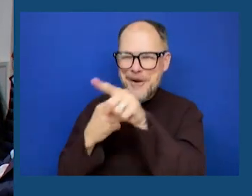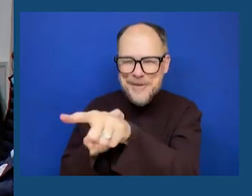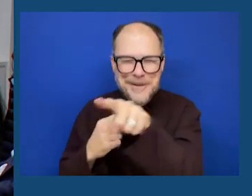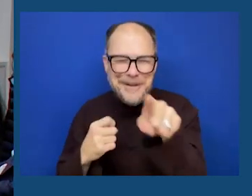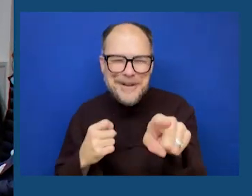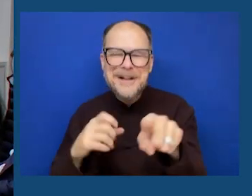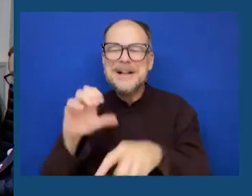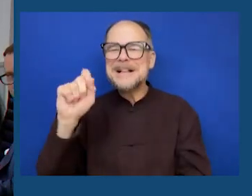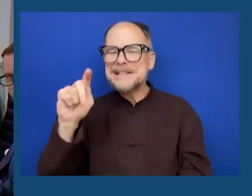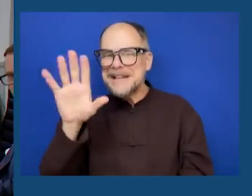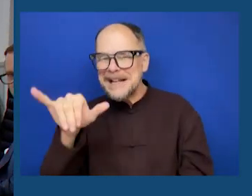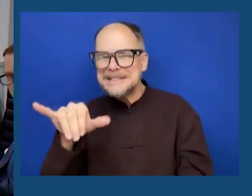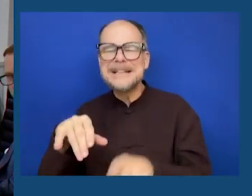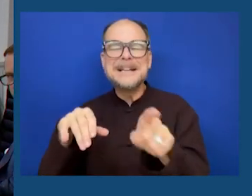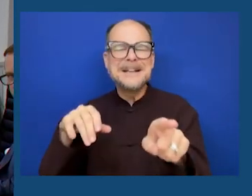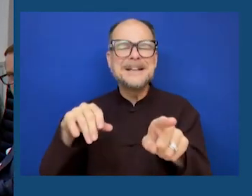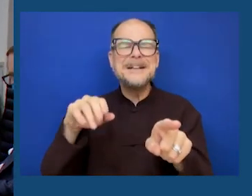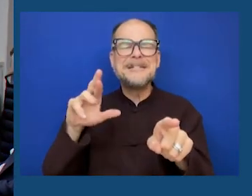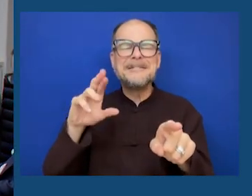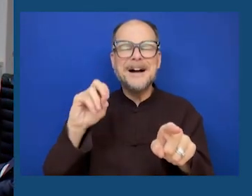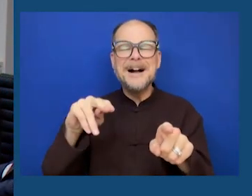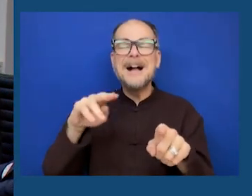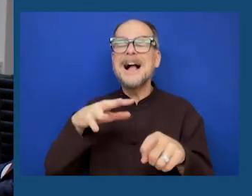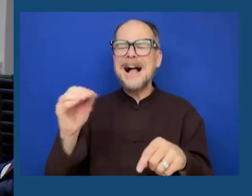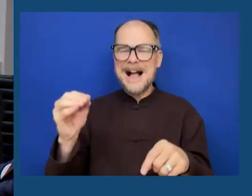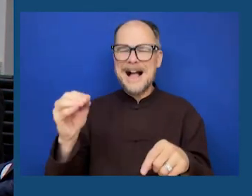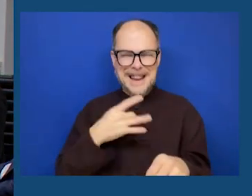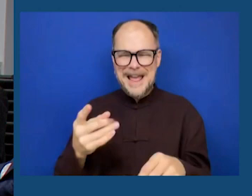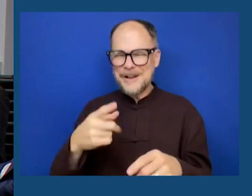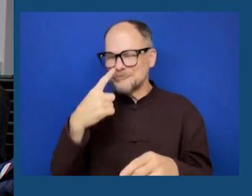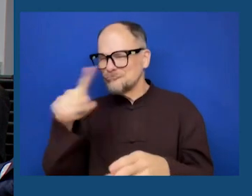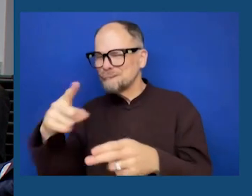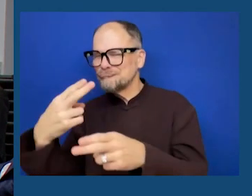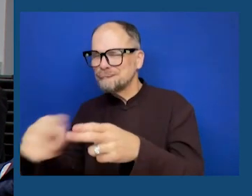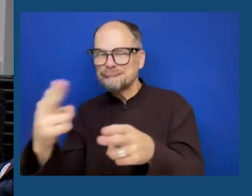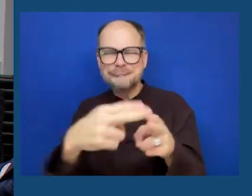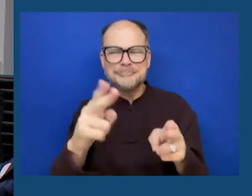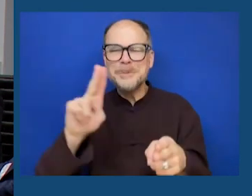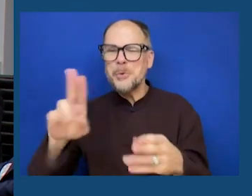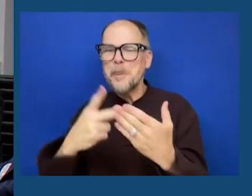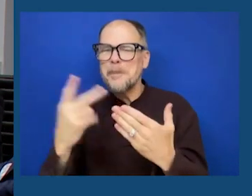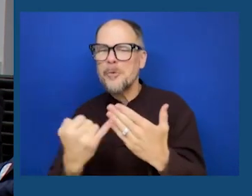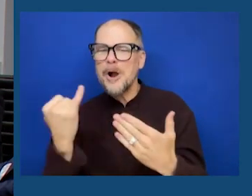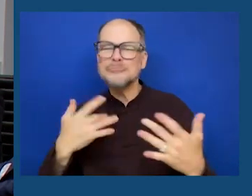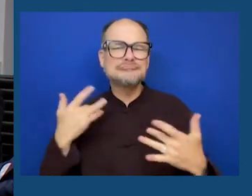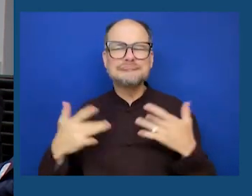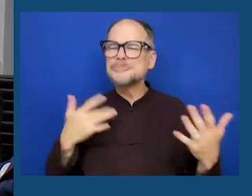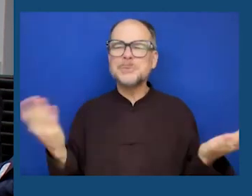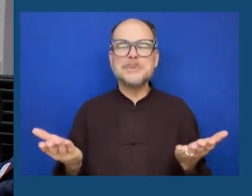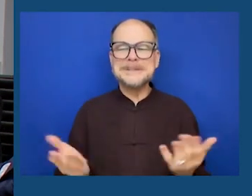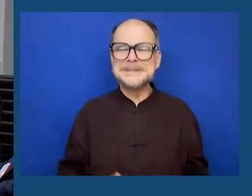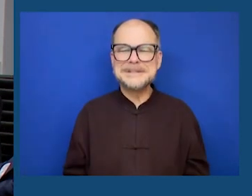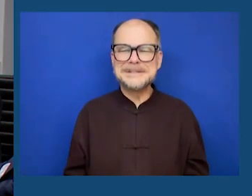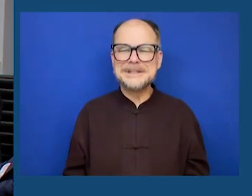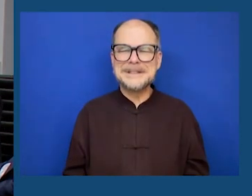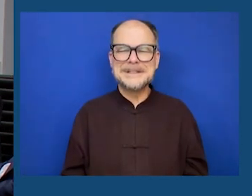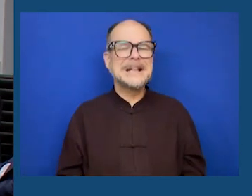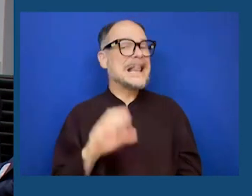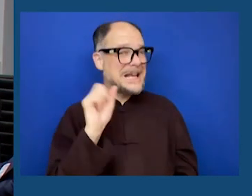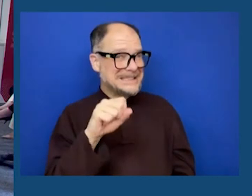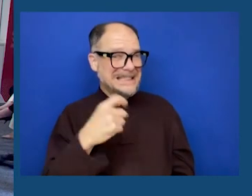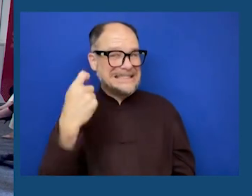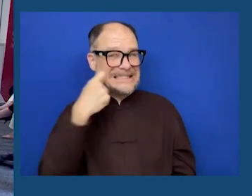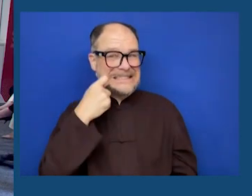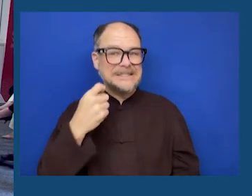if you want to talk about some of the projects quickly that you're really excited about. Yes, so just before you arrived, Governor Hochul, we